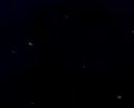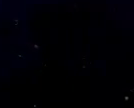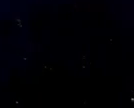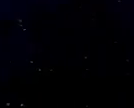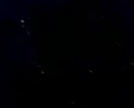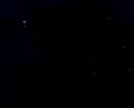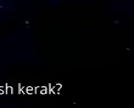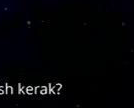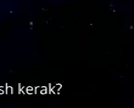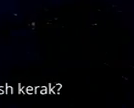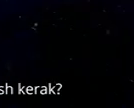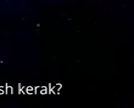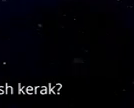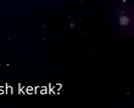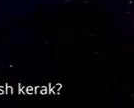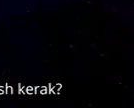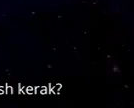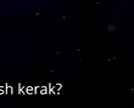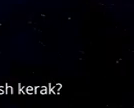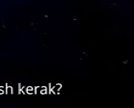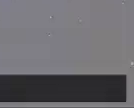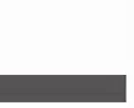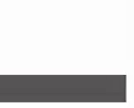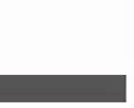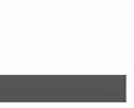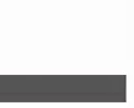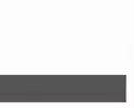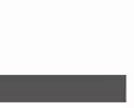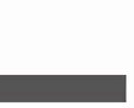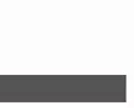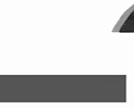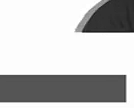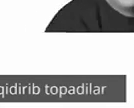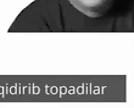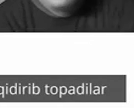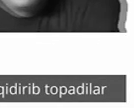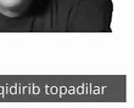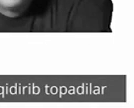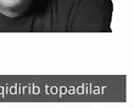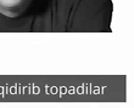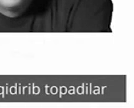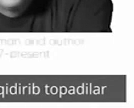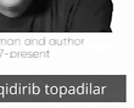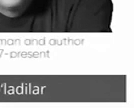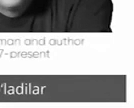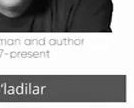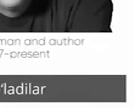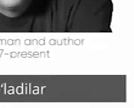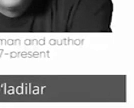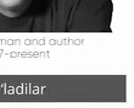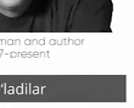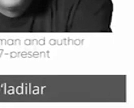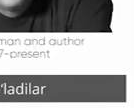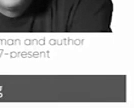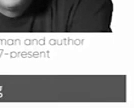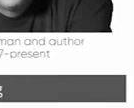What is networking? How to build human relationships? The richest people in the world look for build networks. Everyone else